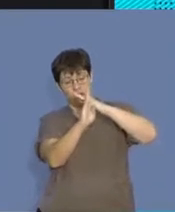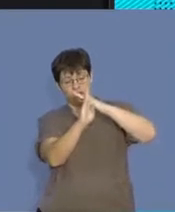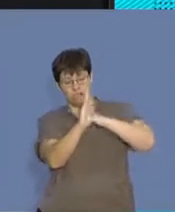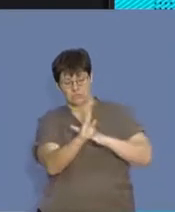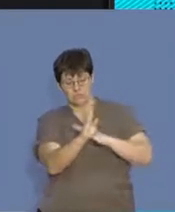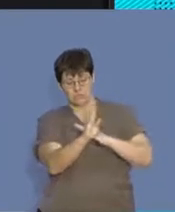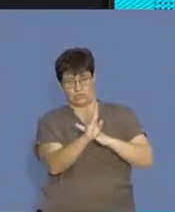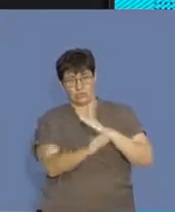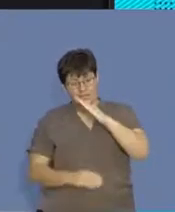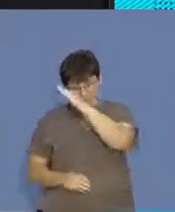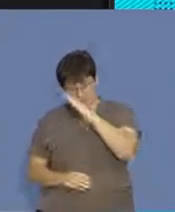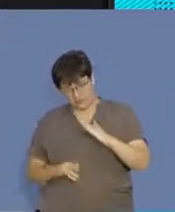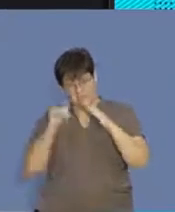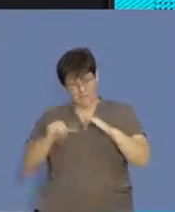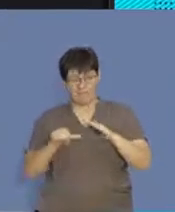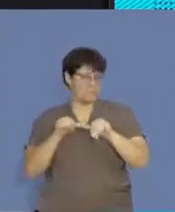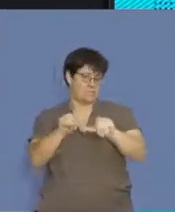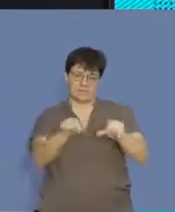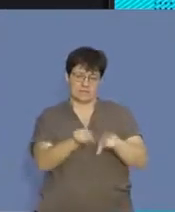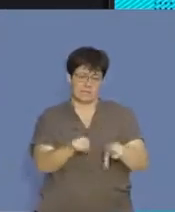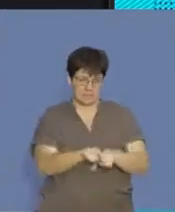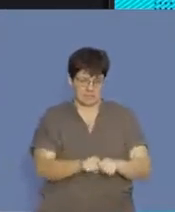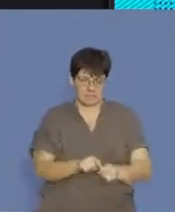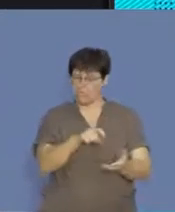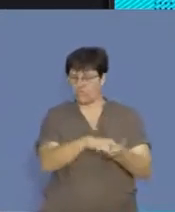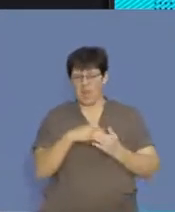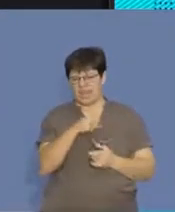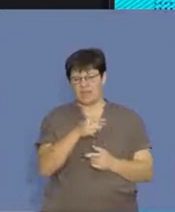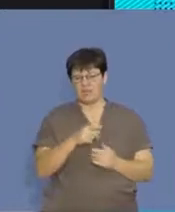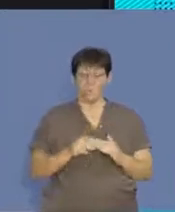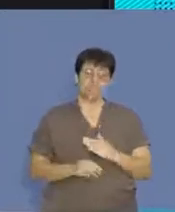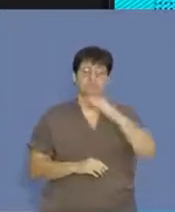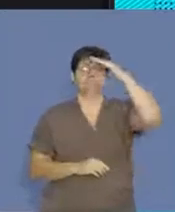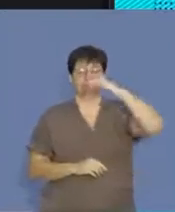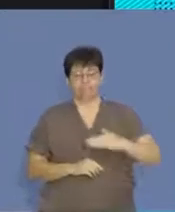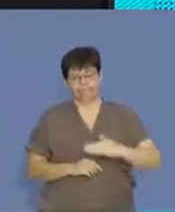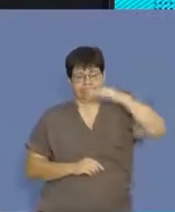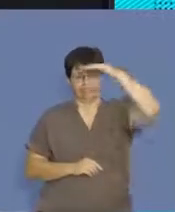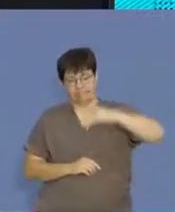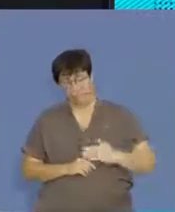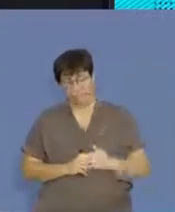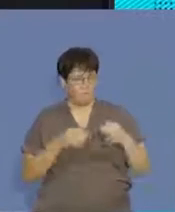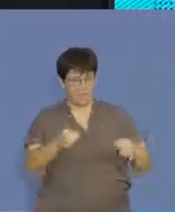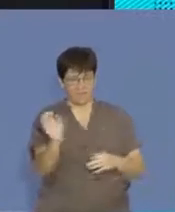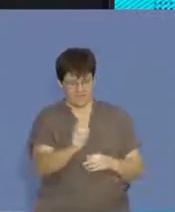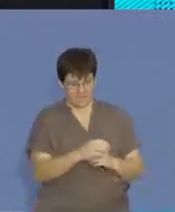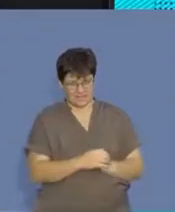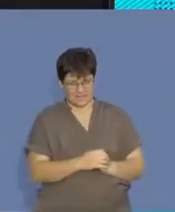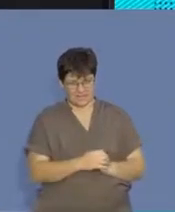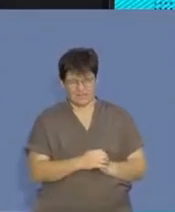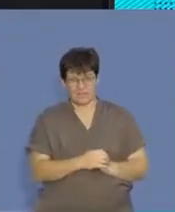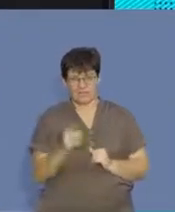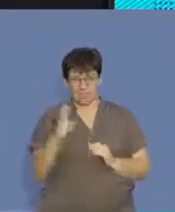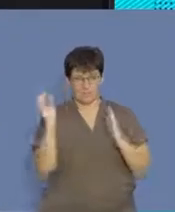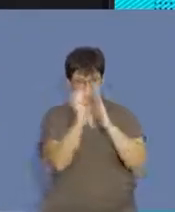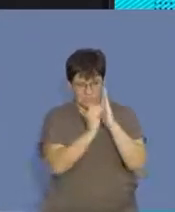units down, right? But I will show you this. But you won't be required to slide them in terms of the paper. No, you are